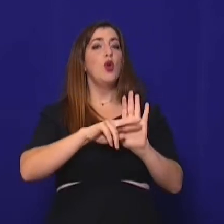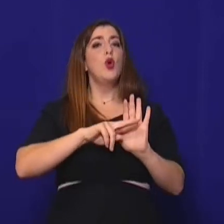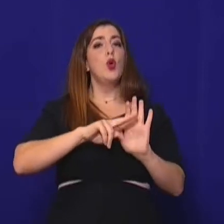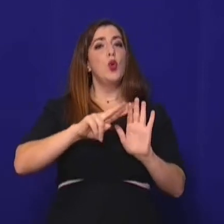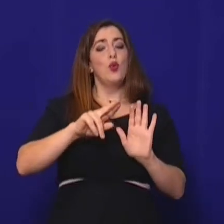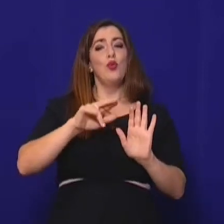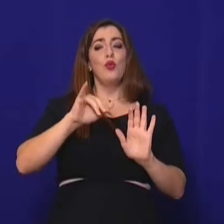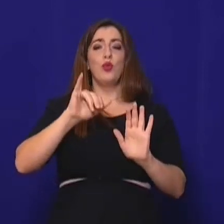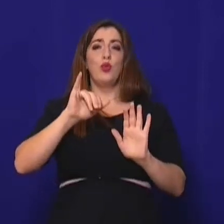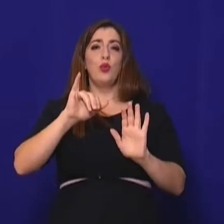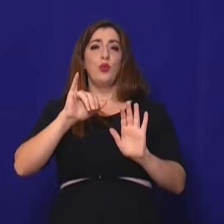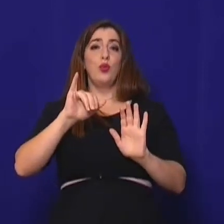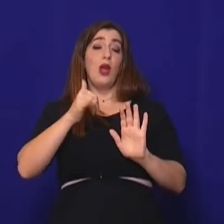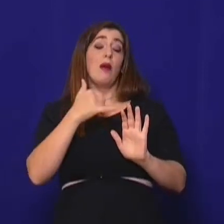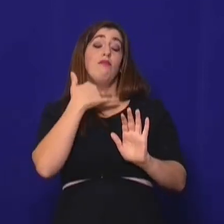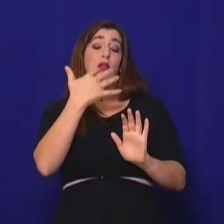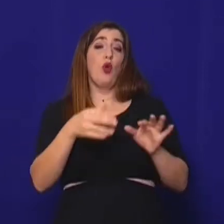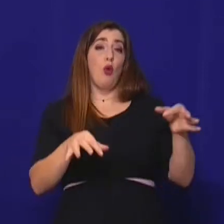jitpoġġew f'kwarantina.